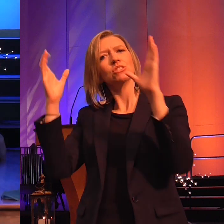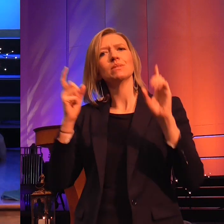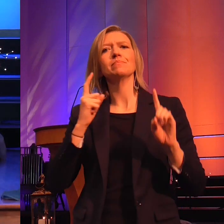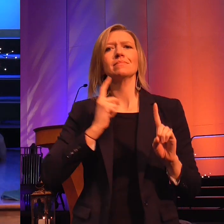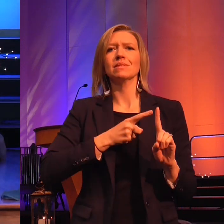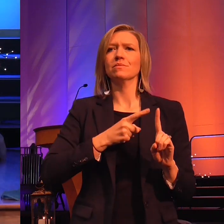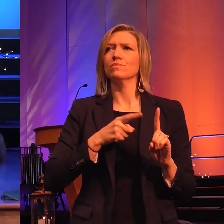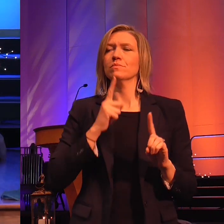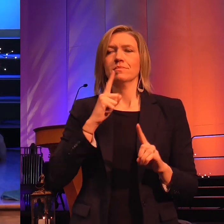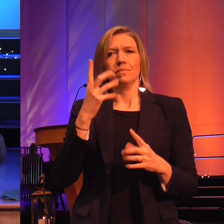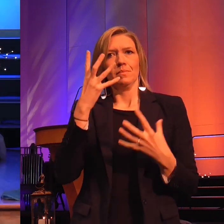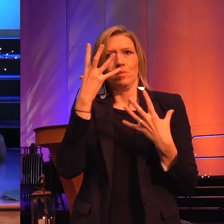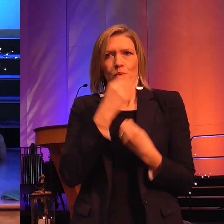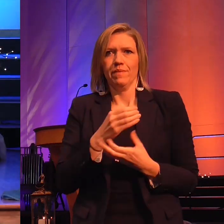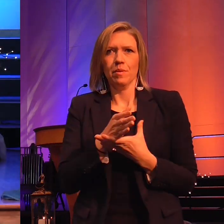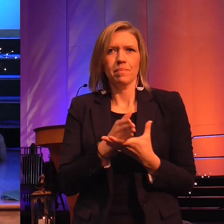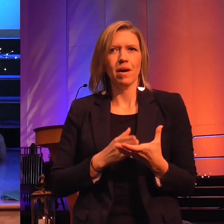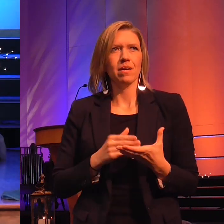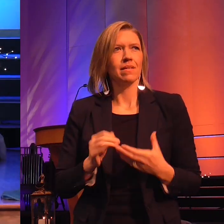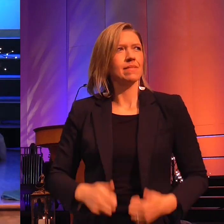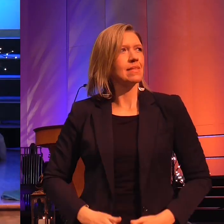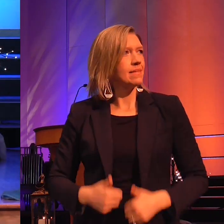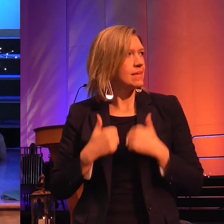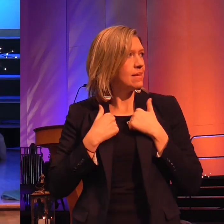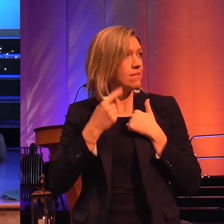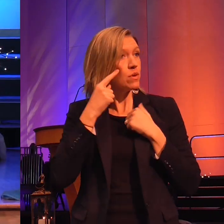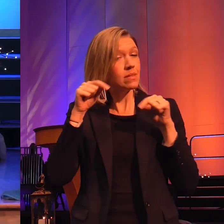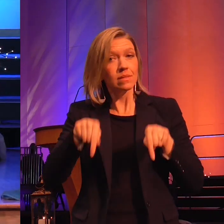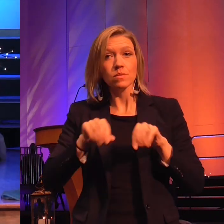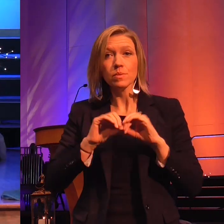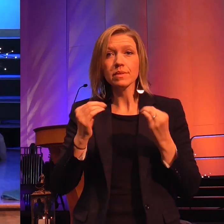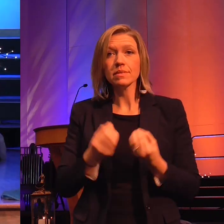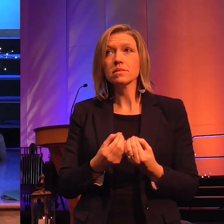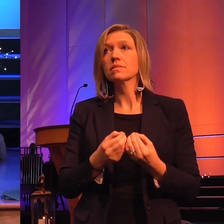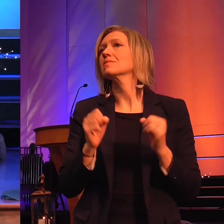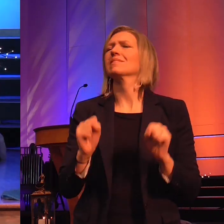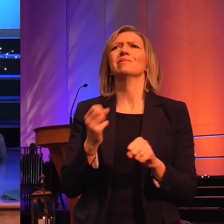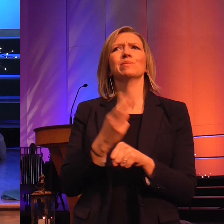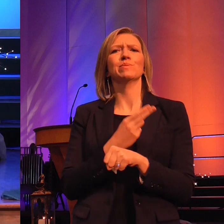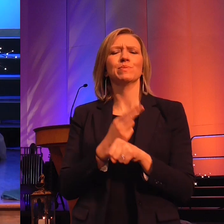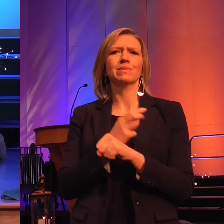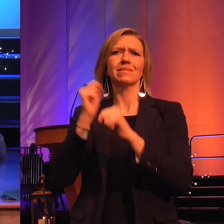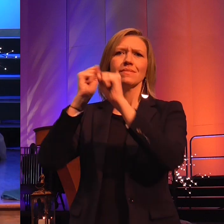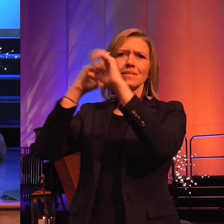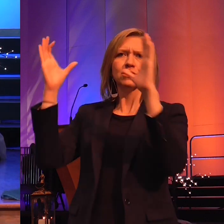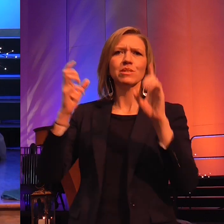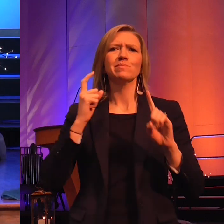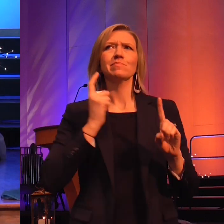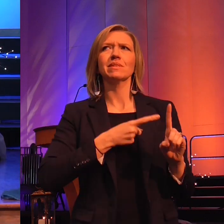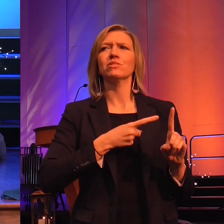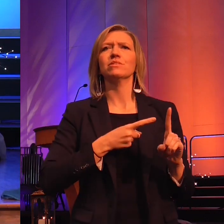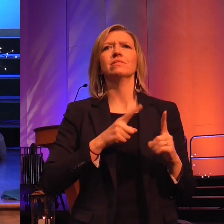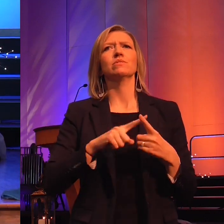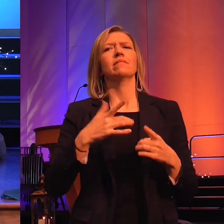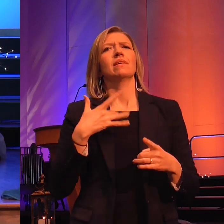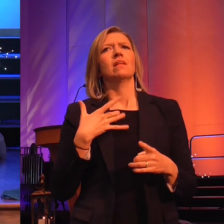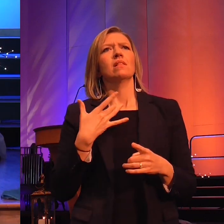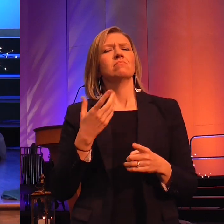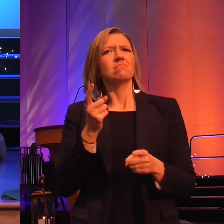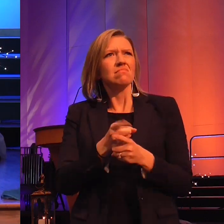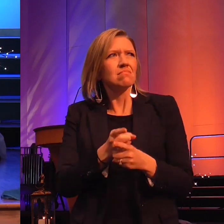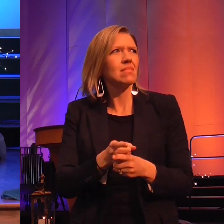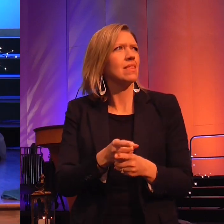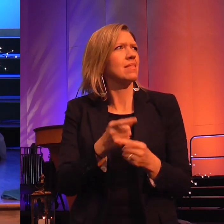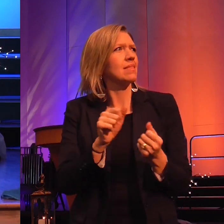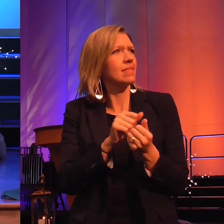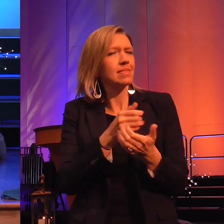beautiful part of living, and for our organization, we can use our vision and mission to be assured that the things that we are doing here